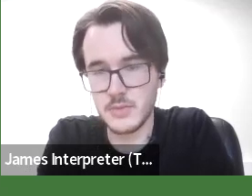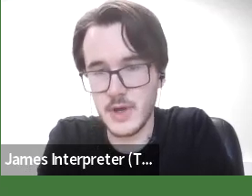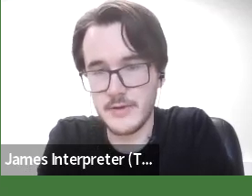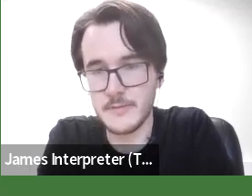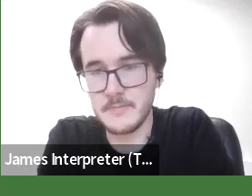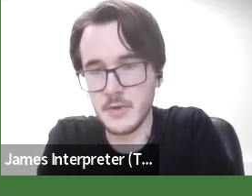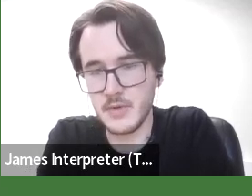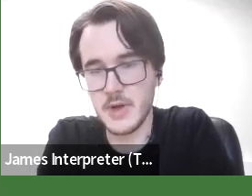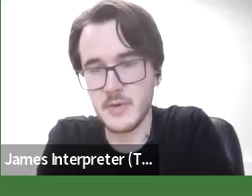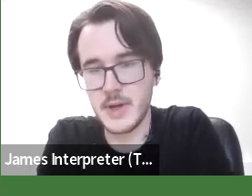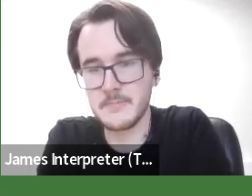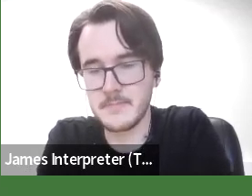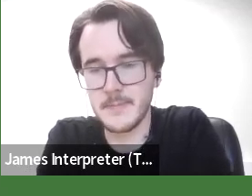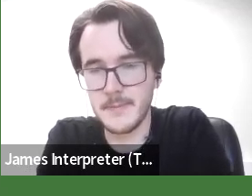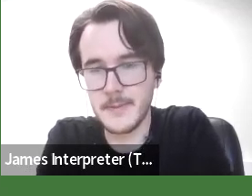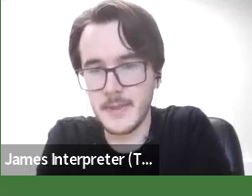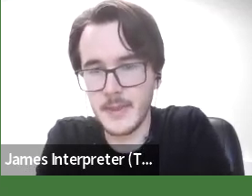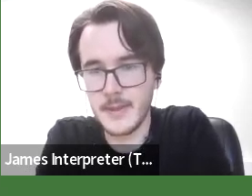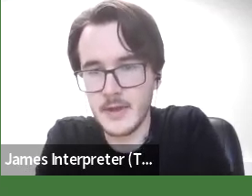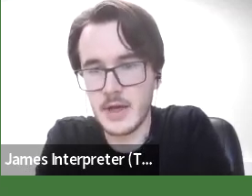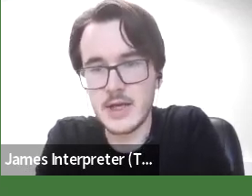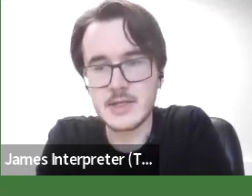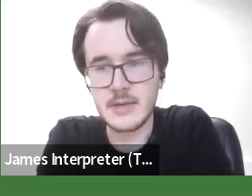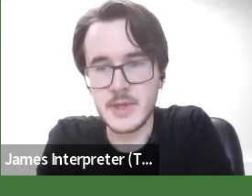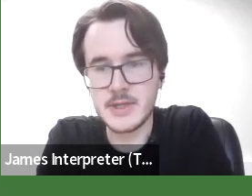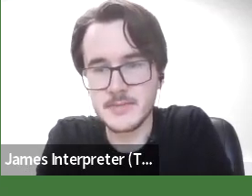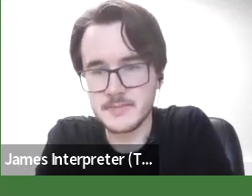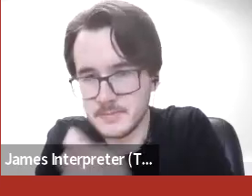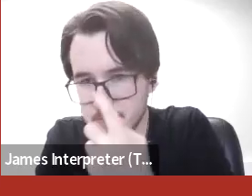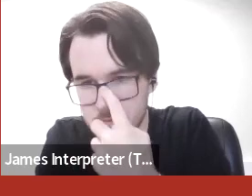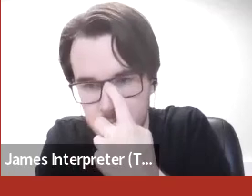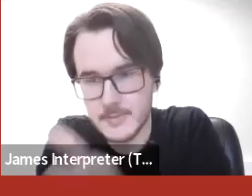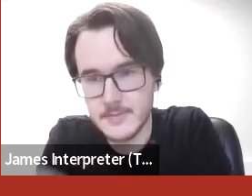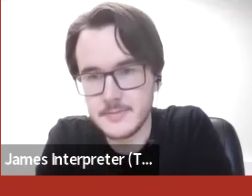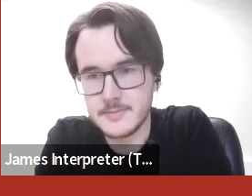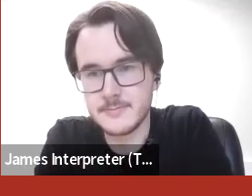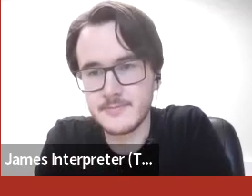Just whatever way. Next slide, please.